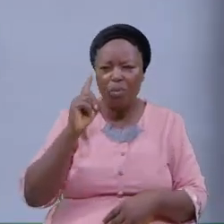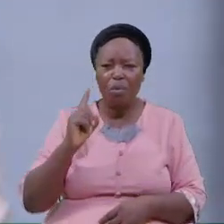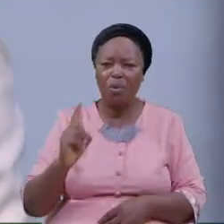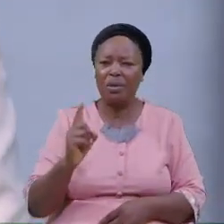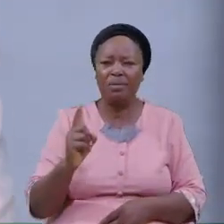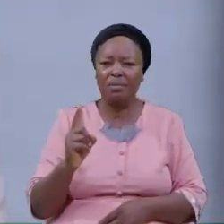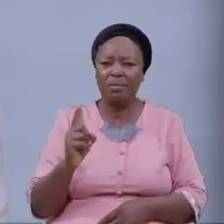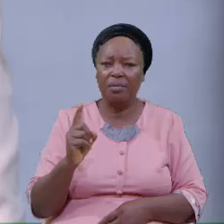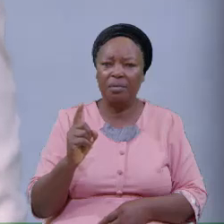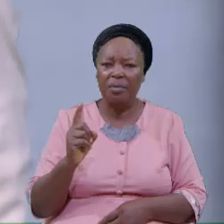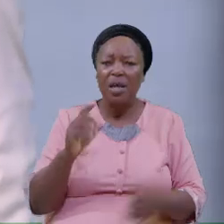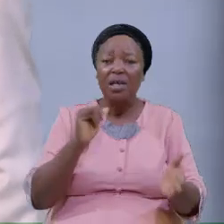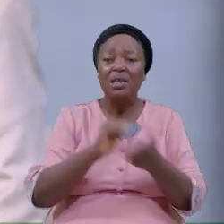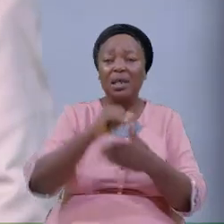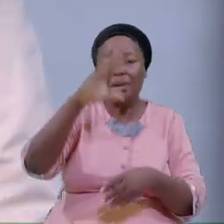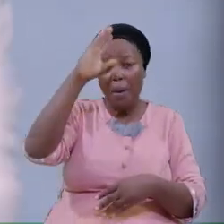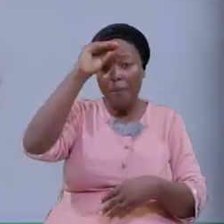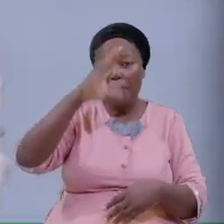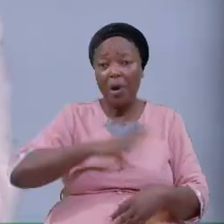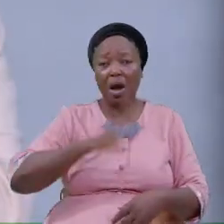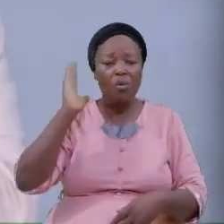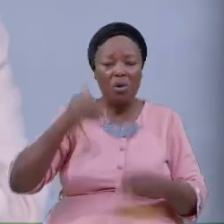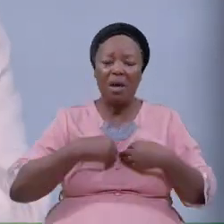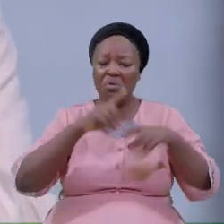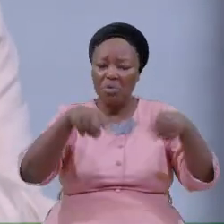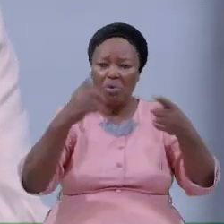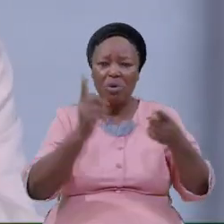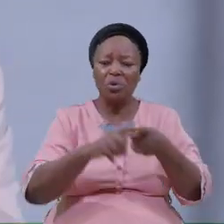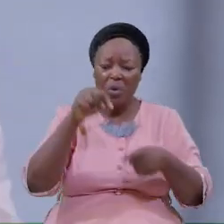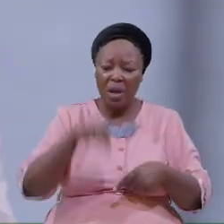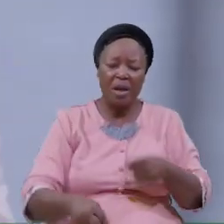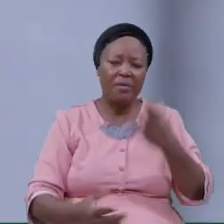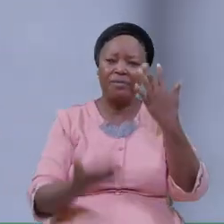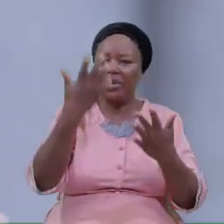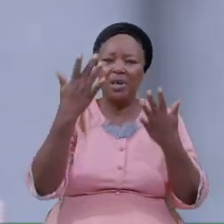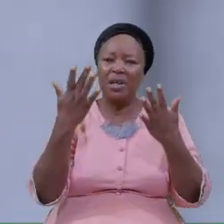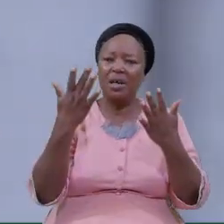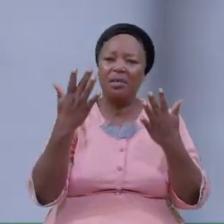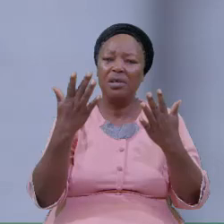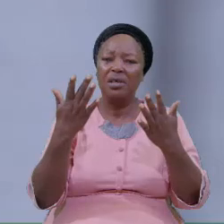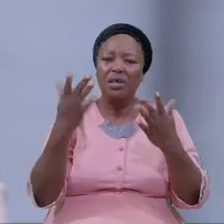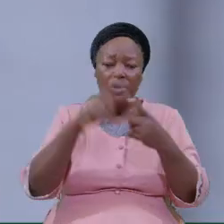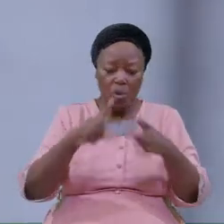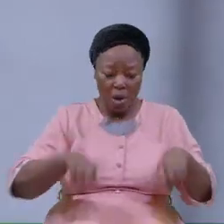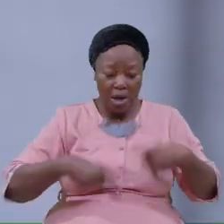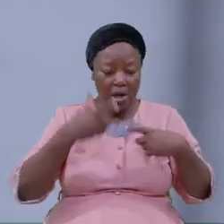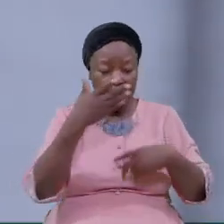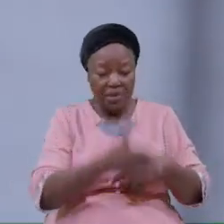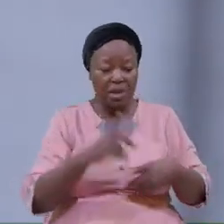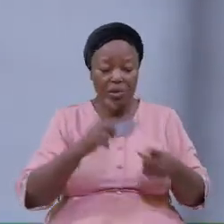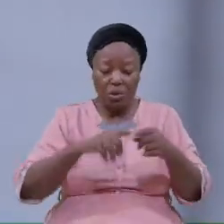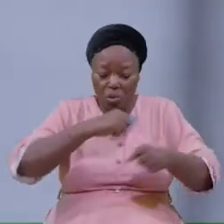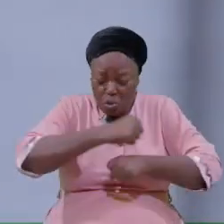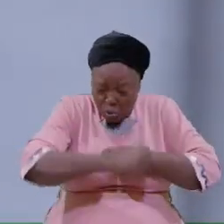That man would have gone to the other side, would have gone to hellfire, to live there, to suffer there, to